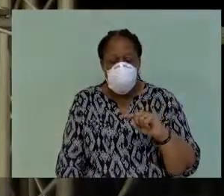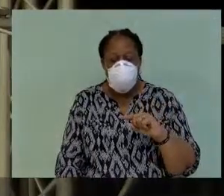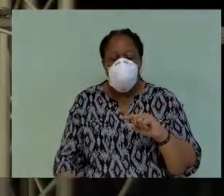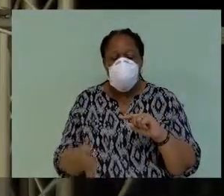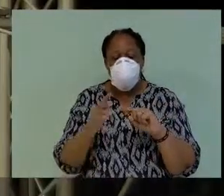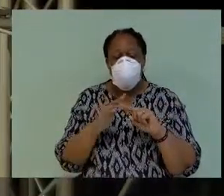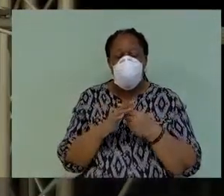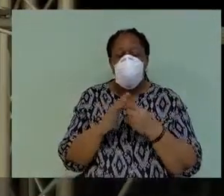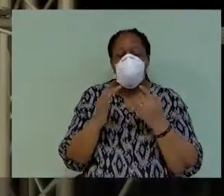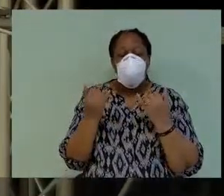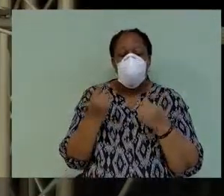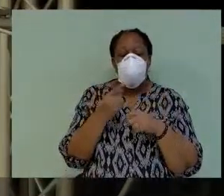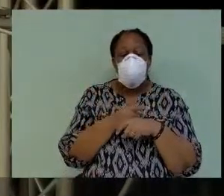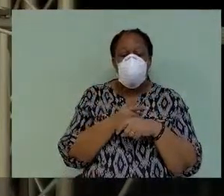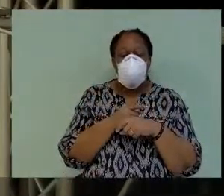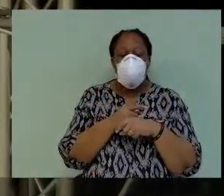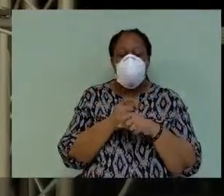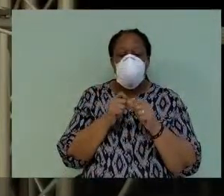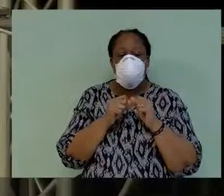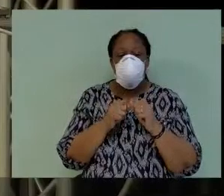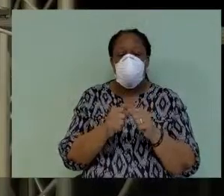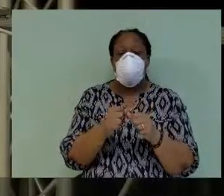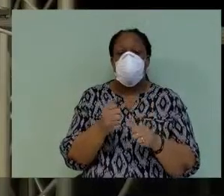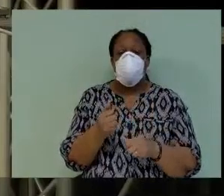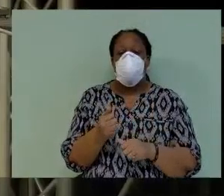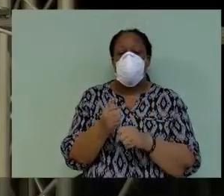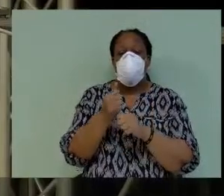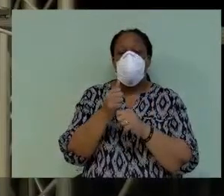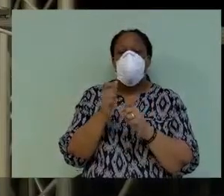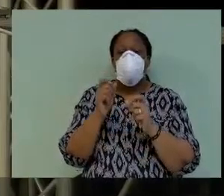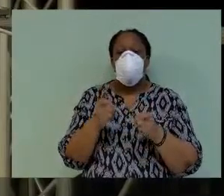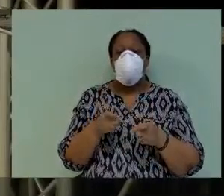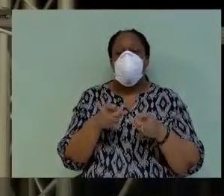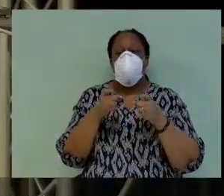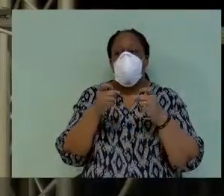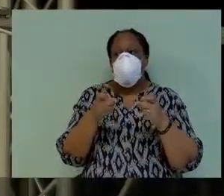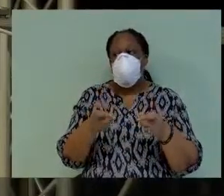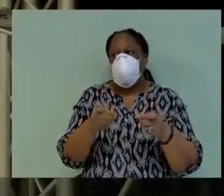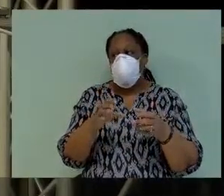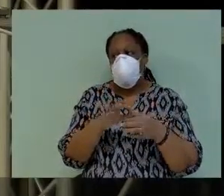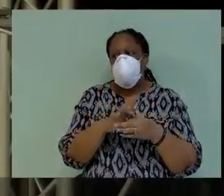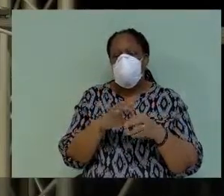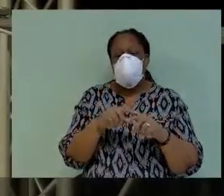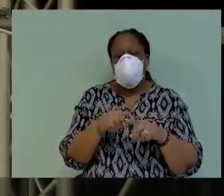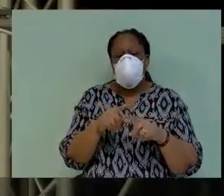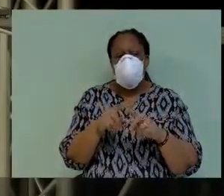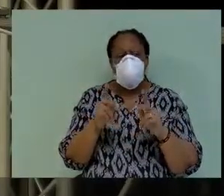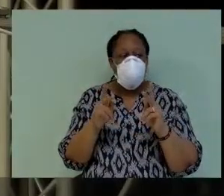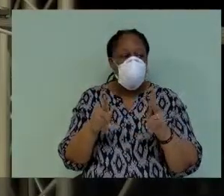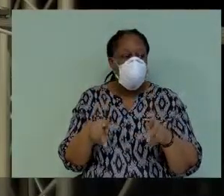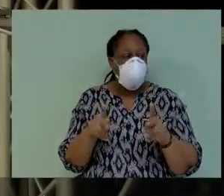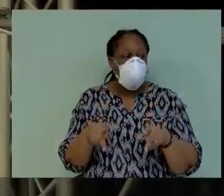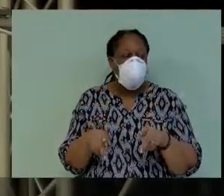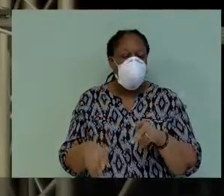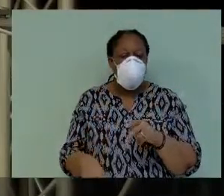continuous support of generous associations and also citizens.